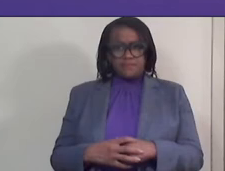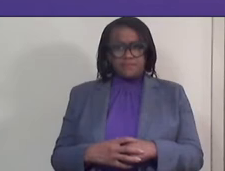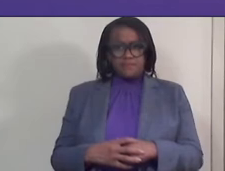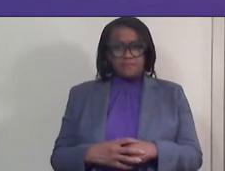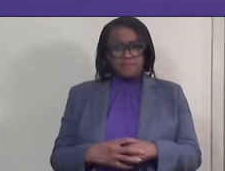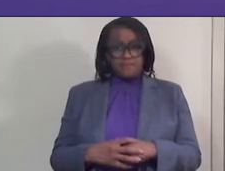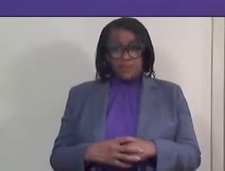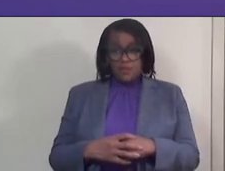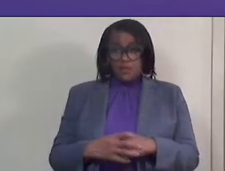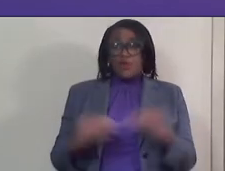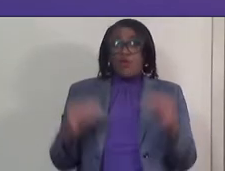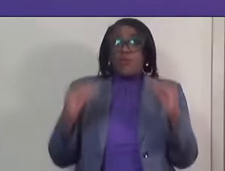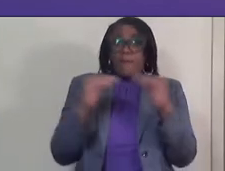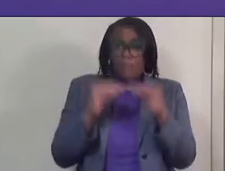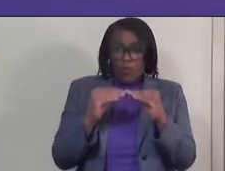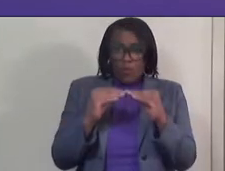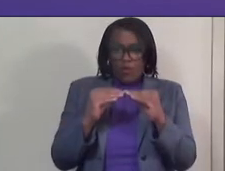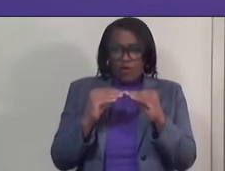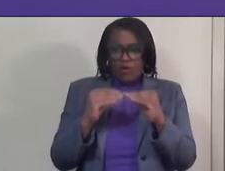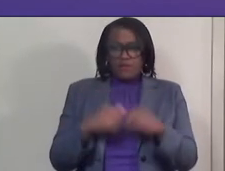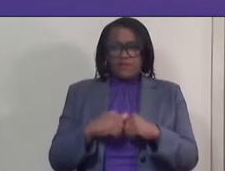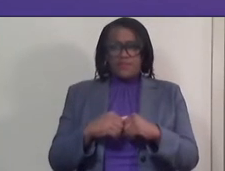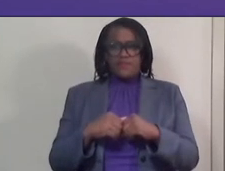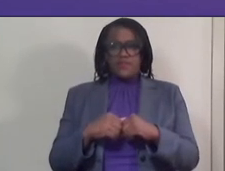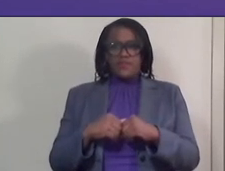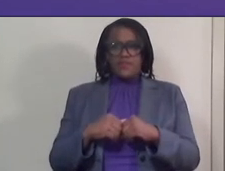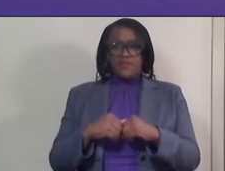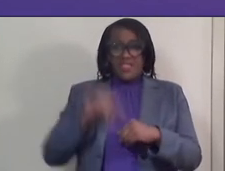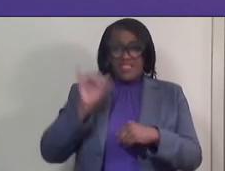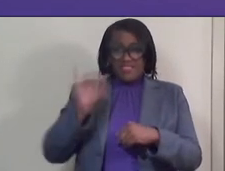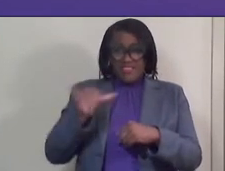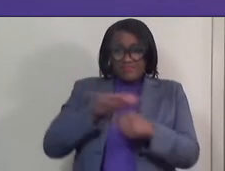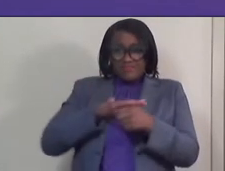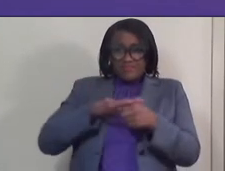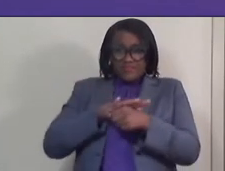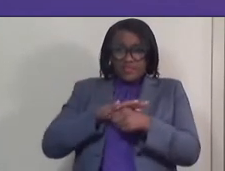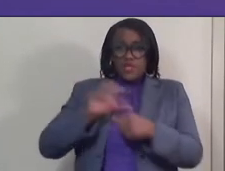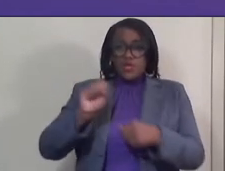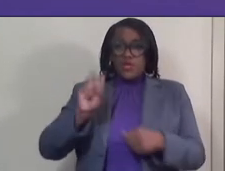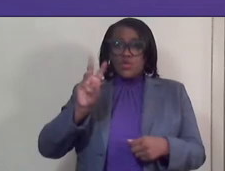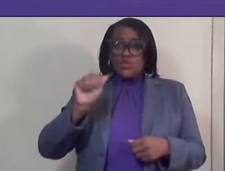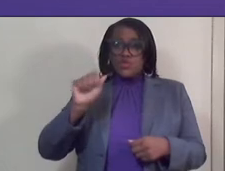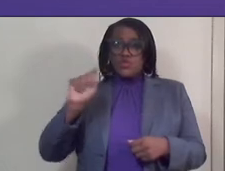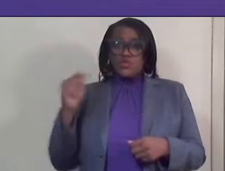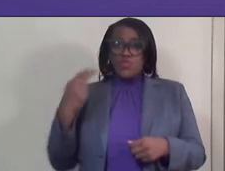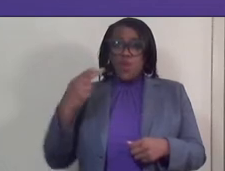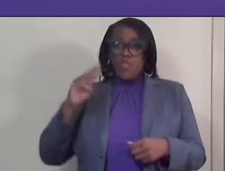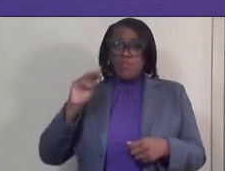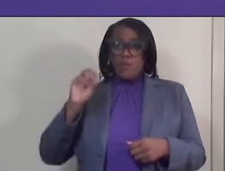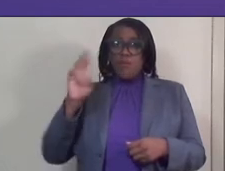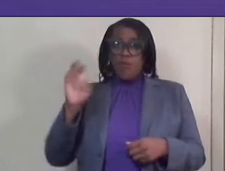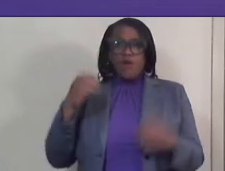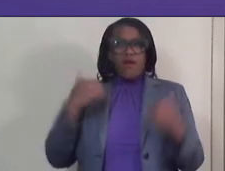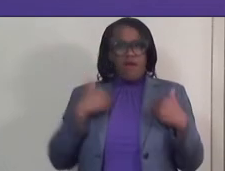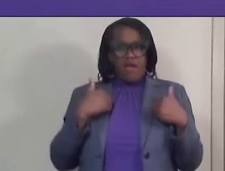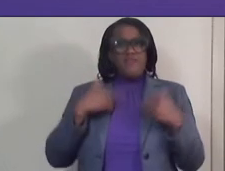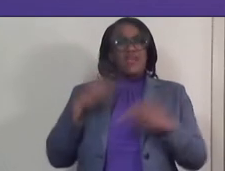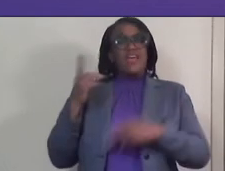More, the borough of Swarthmore has a sordid history of systemic